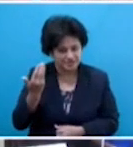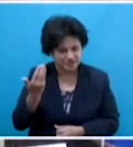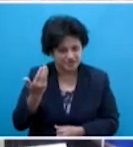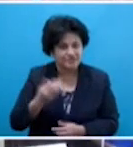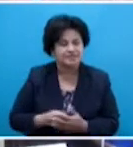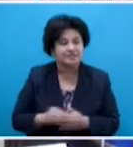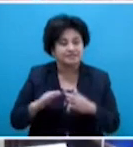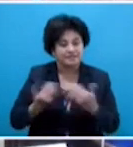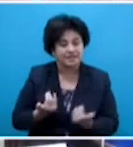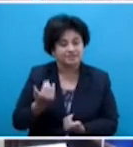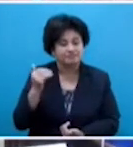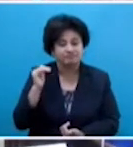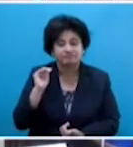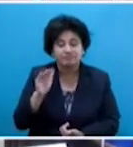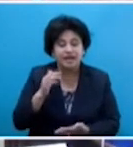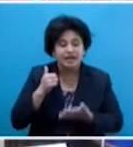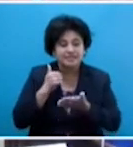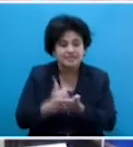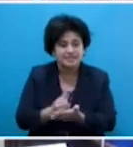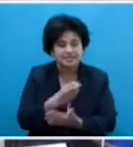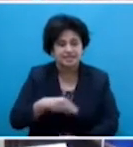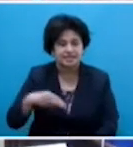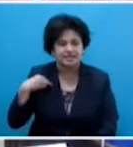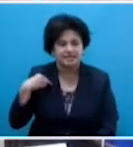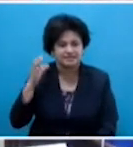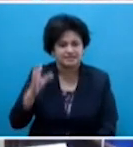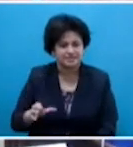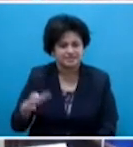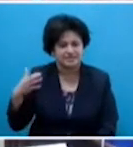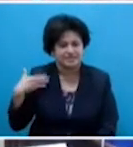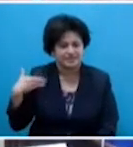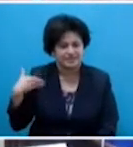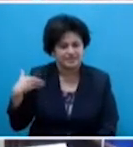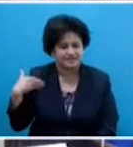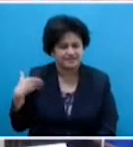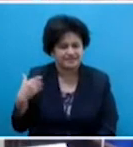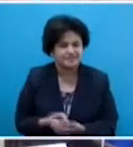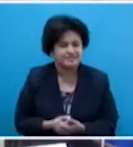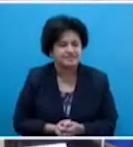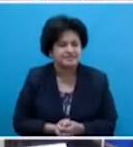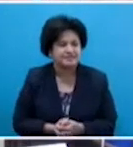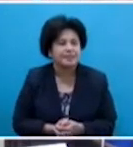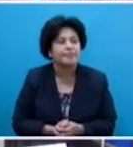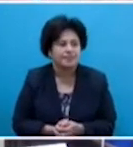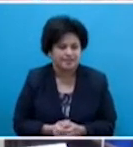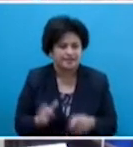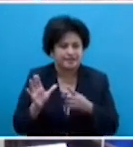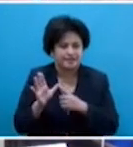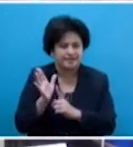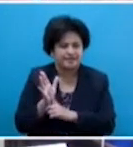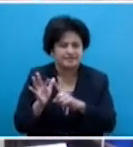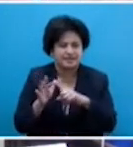now call upon the Assistant Minister for Health and Medical Services, the Honourable Alexandra